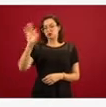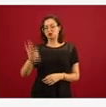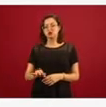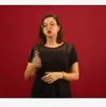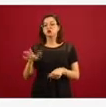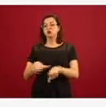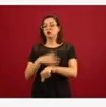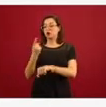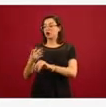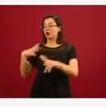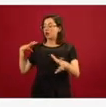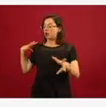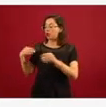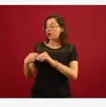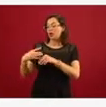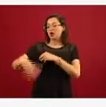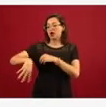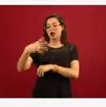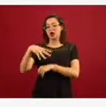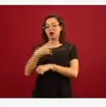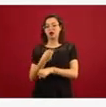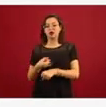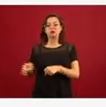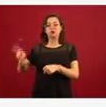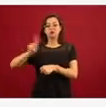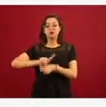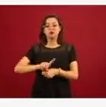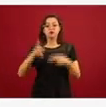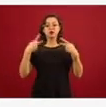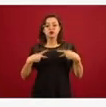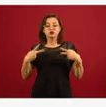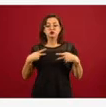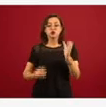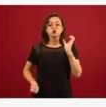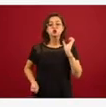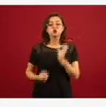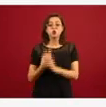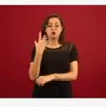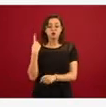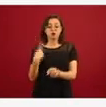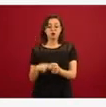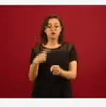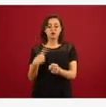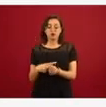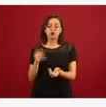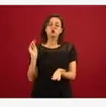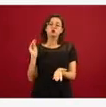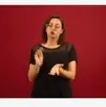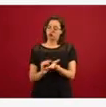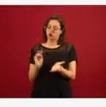2,627 so far, and they represent 38% of the overall confirmed case number.